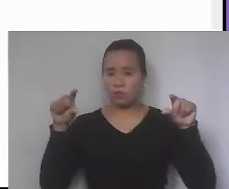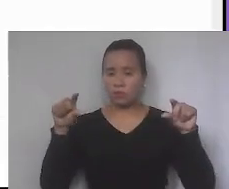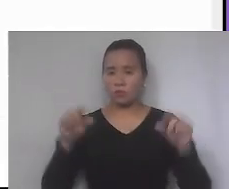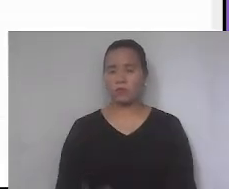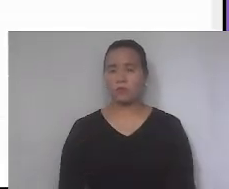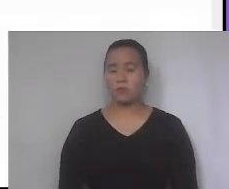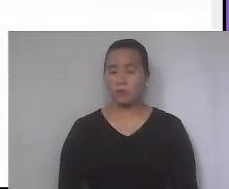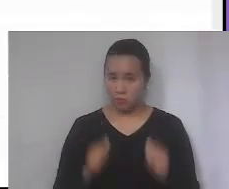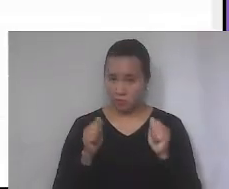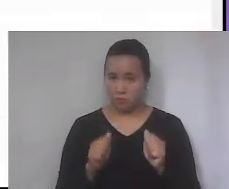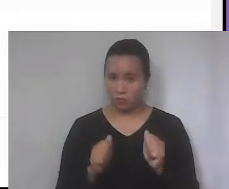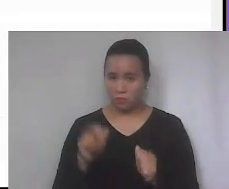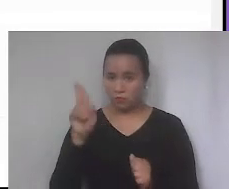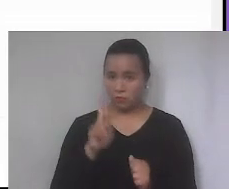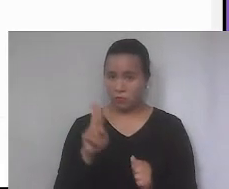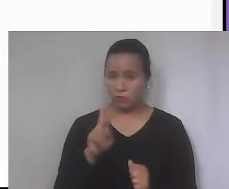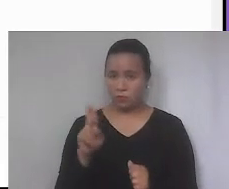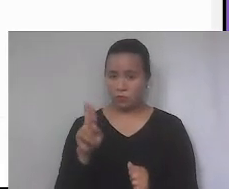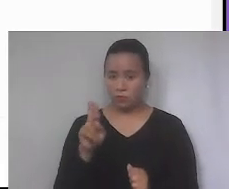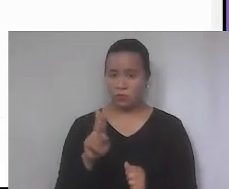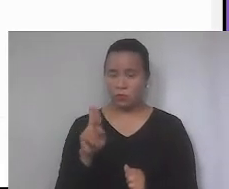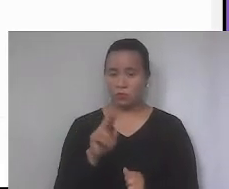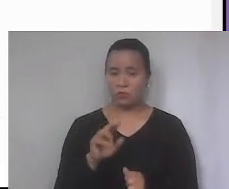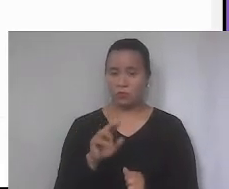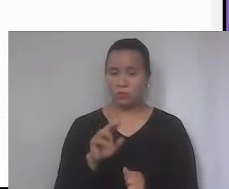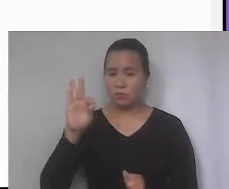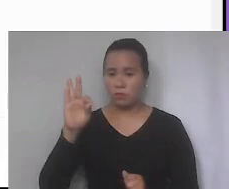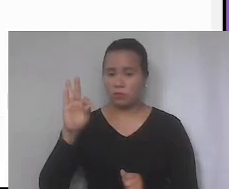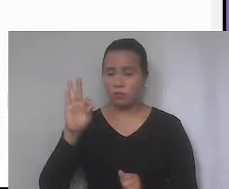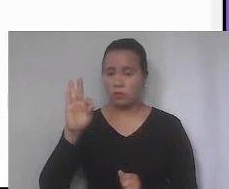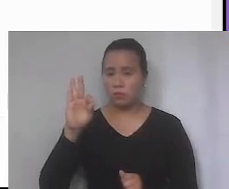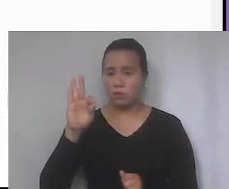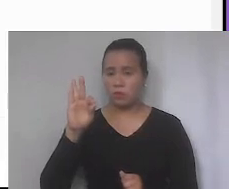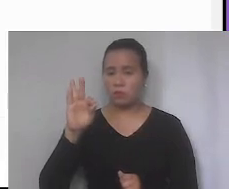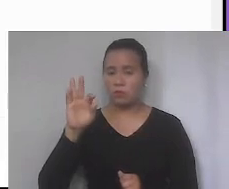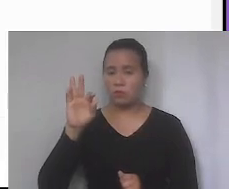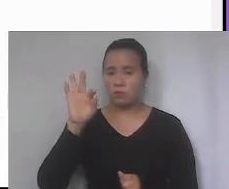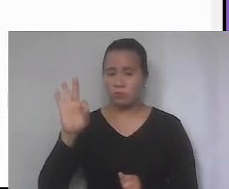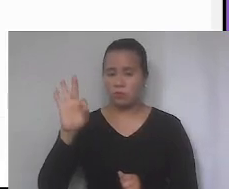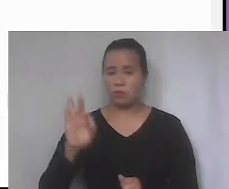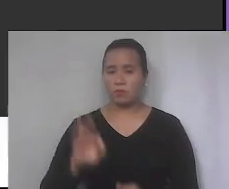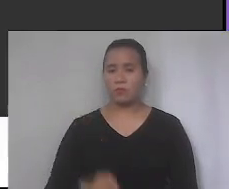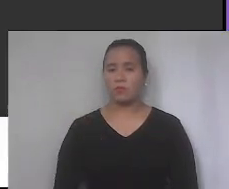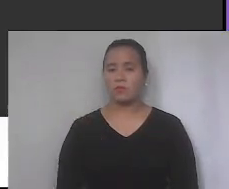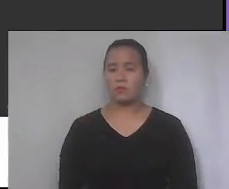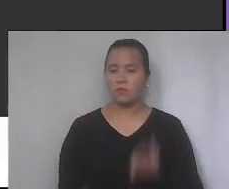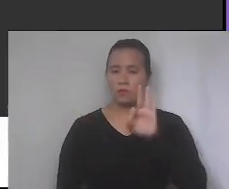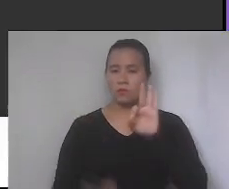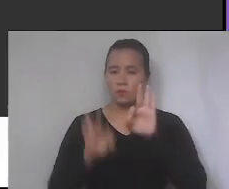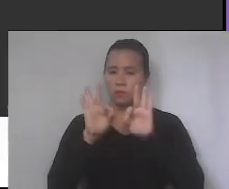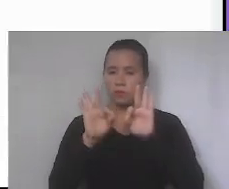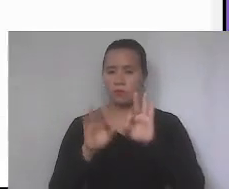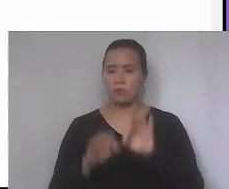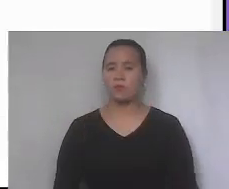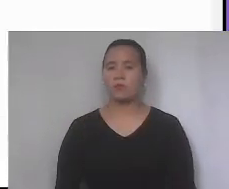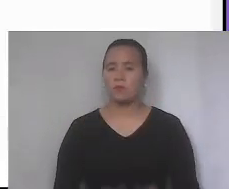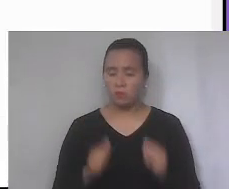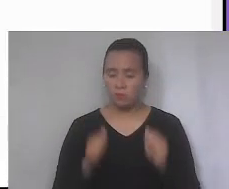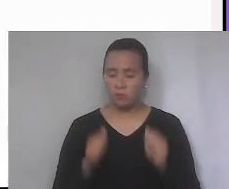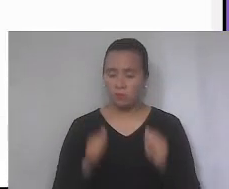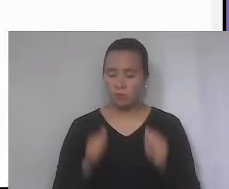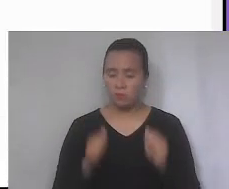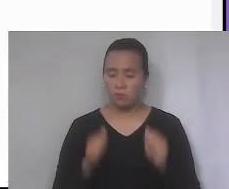bar, click Enter Immersive Reader. You can also press F9.